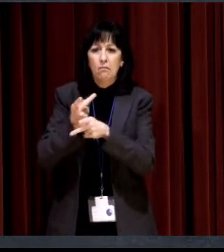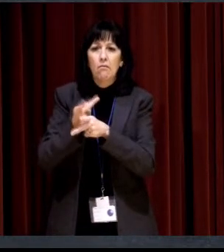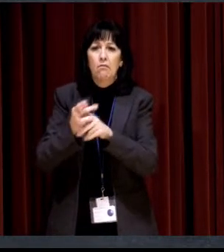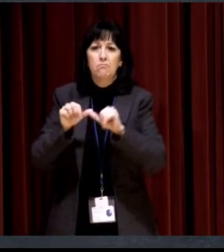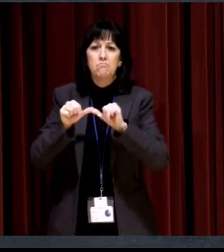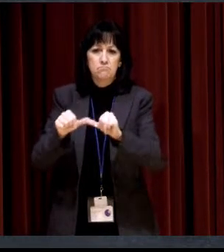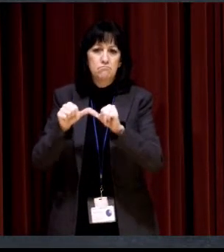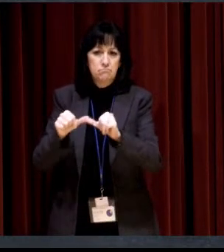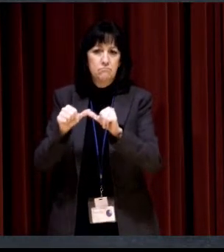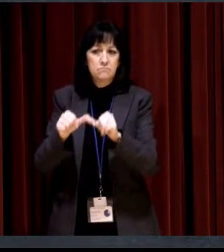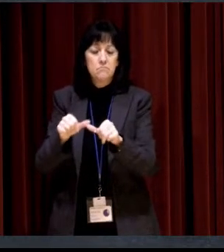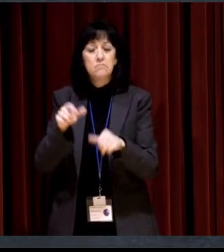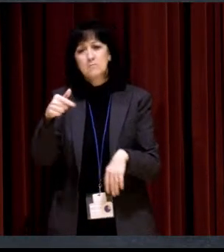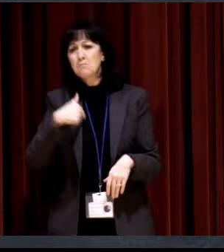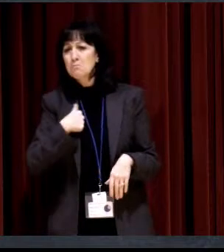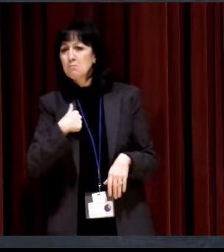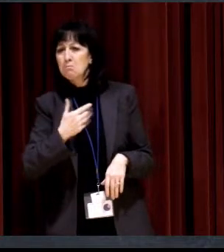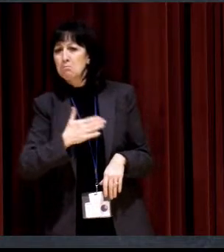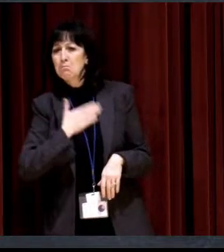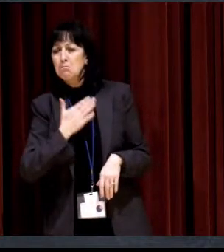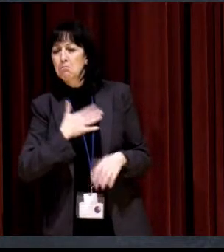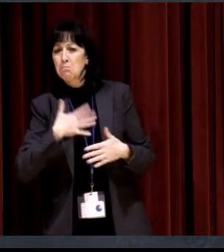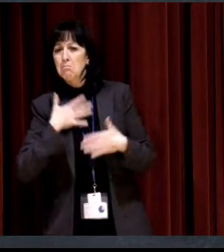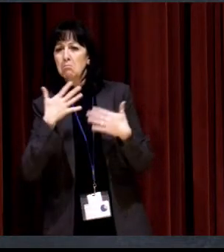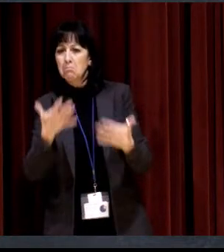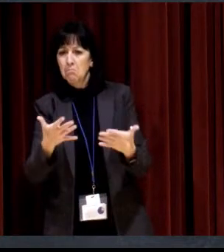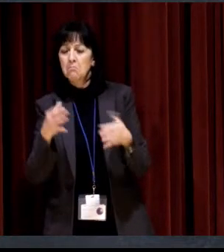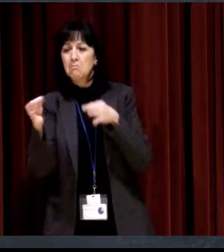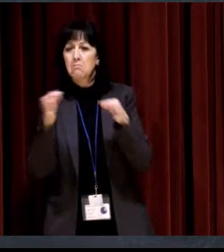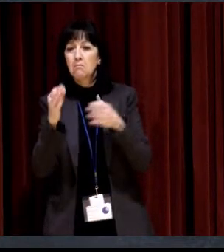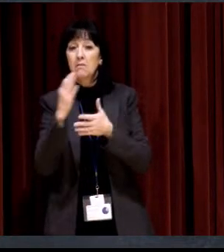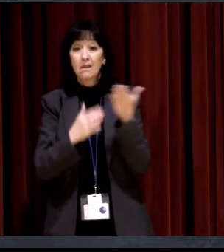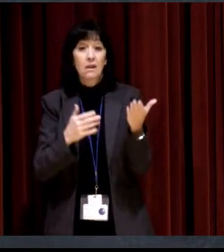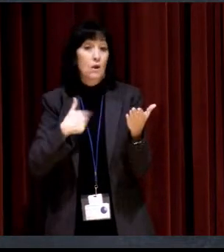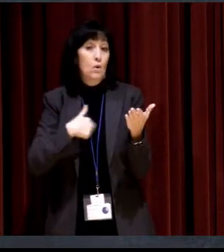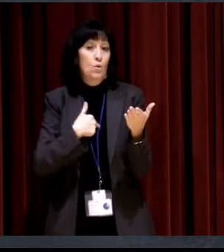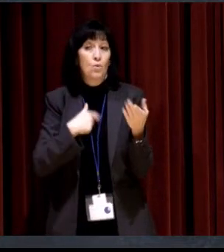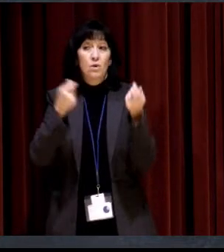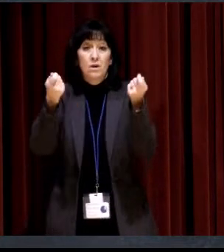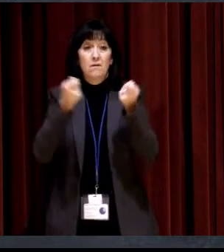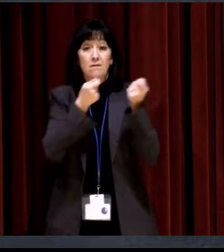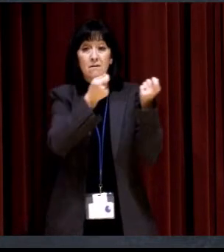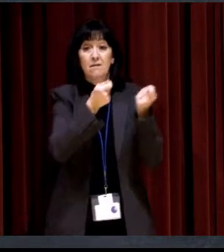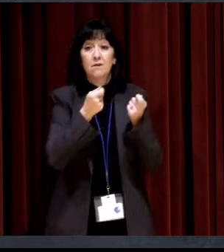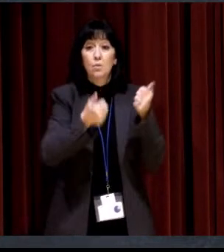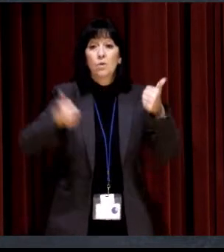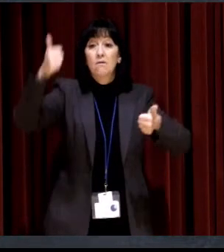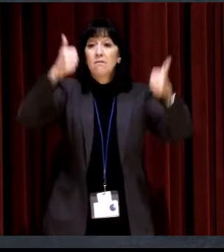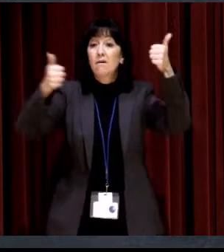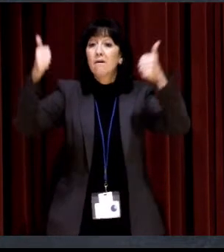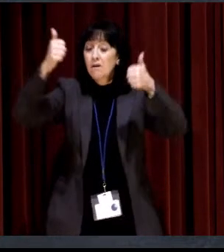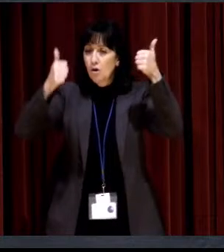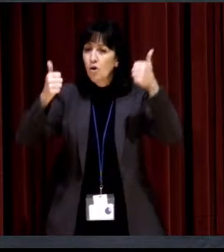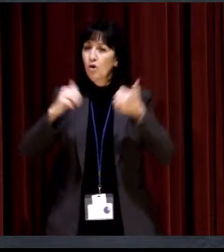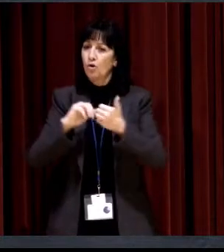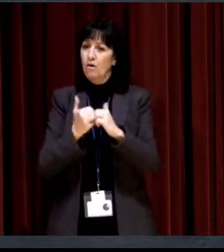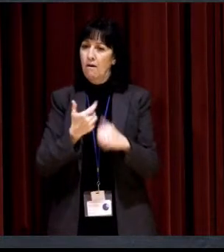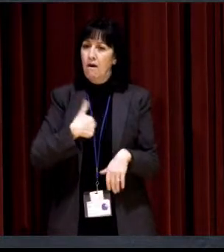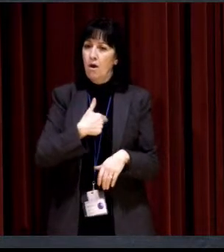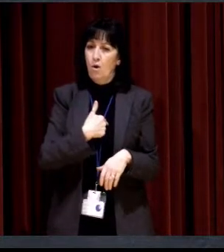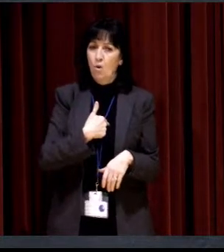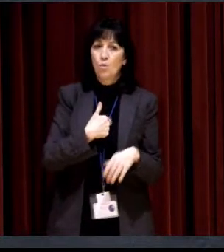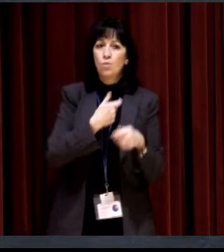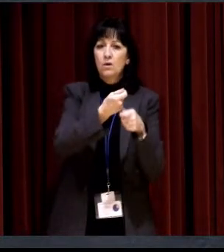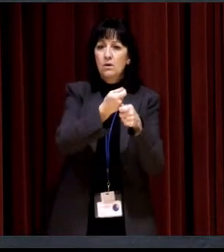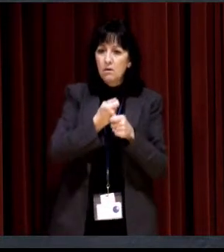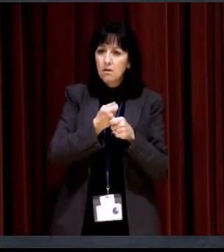some of the things we've talked about. I think engaging our higher eds with partnerships to develop pipelines and really lean into some of the great teacher residency